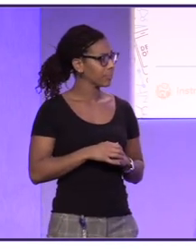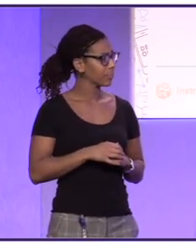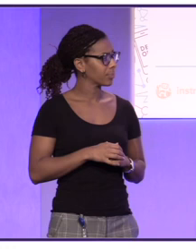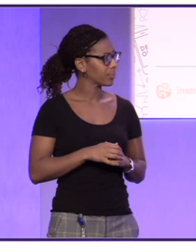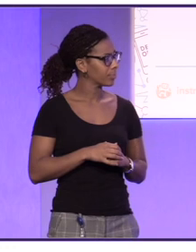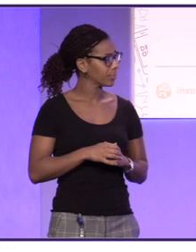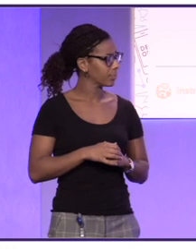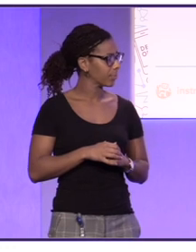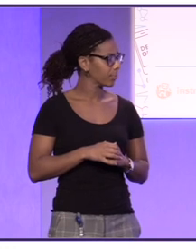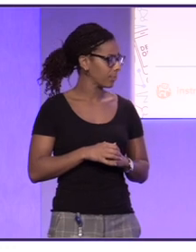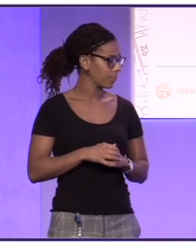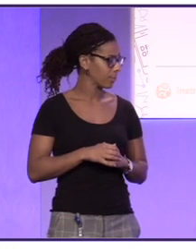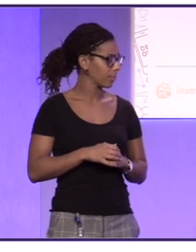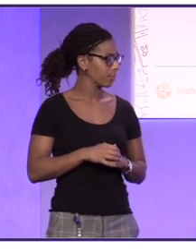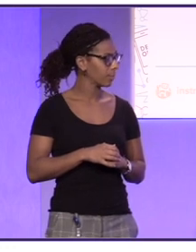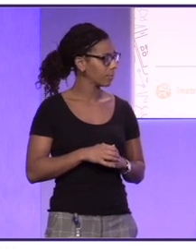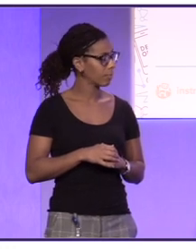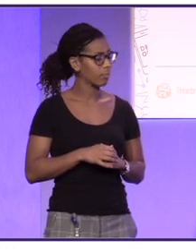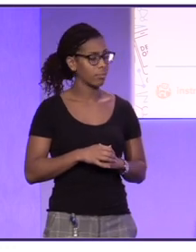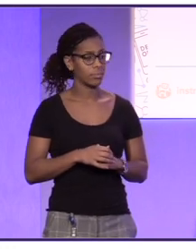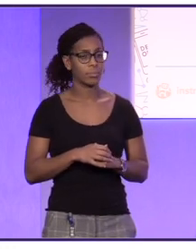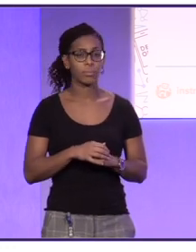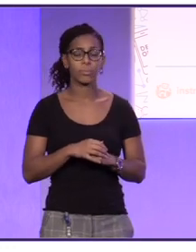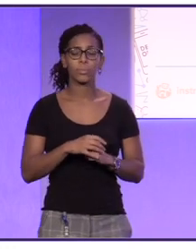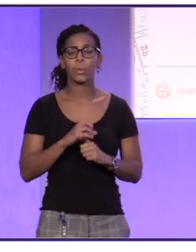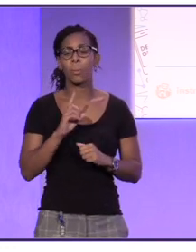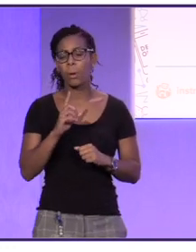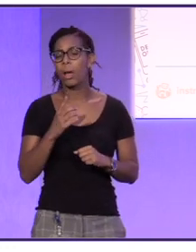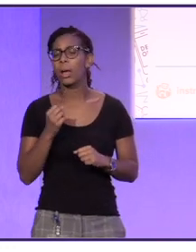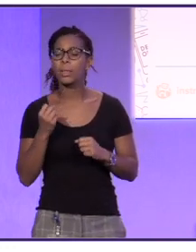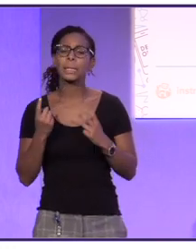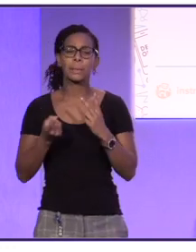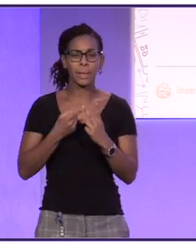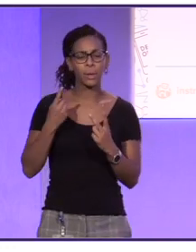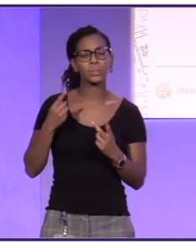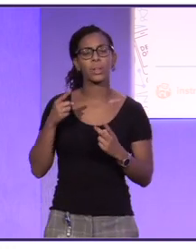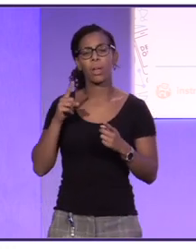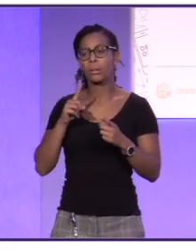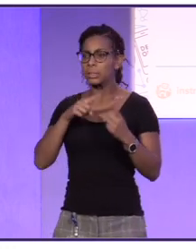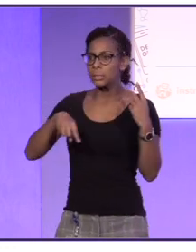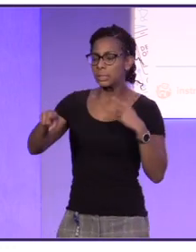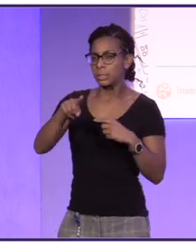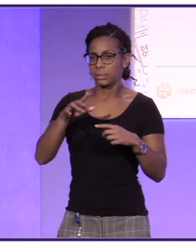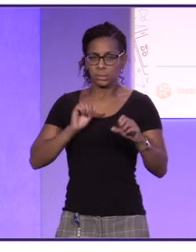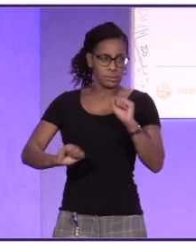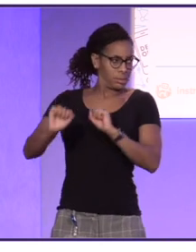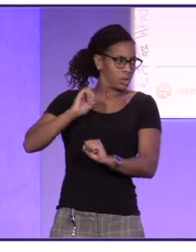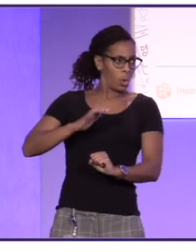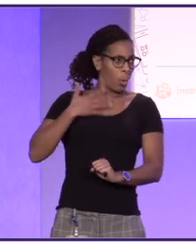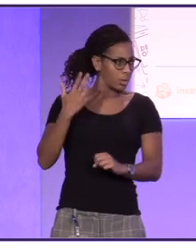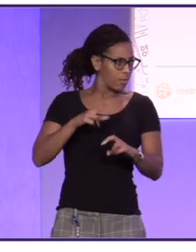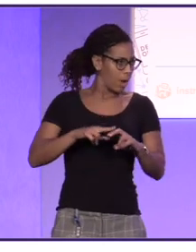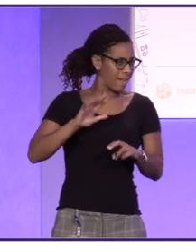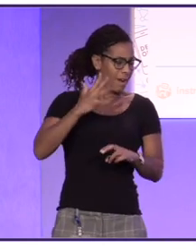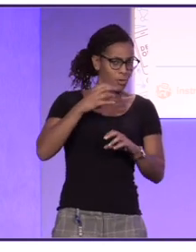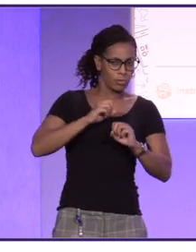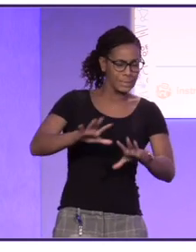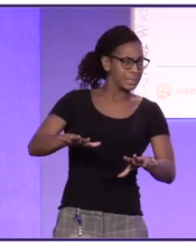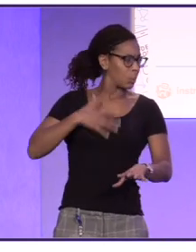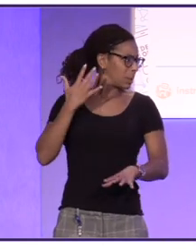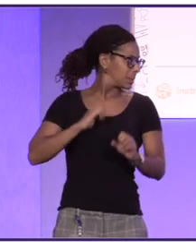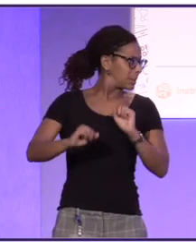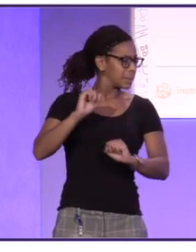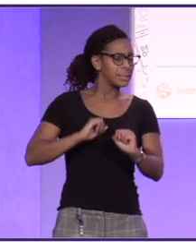I have a belief that there's also another thing. Sometimes a fear of 5 p.m. releases can be an indicator of